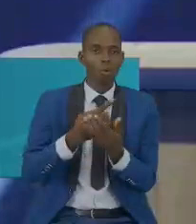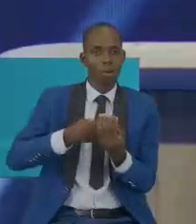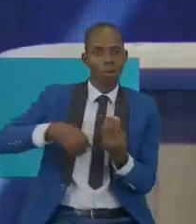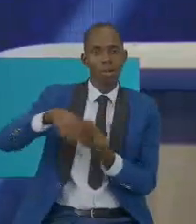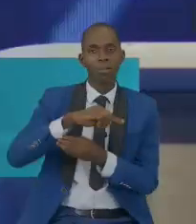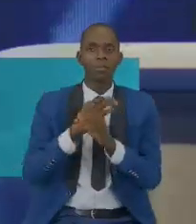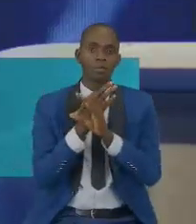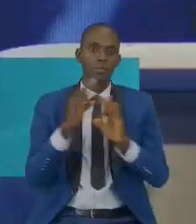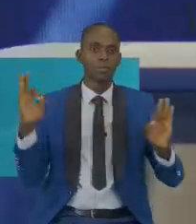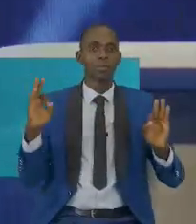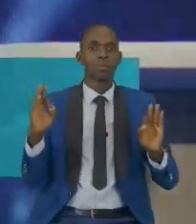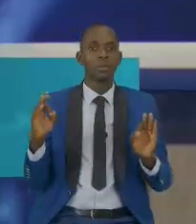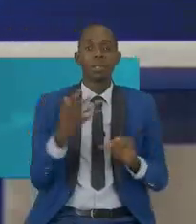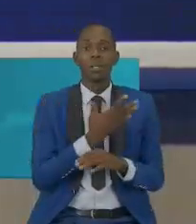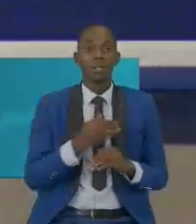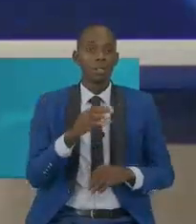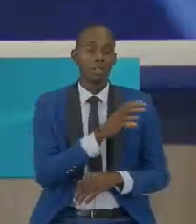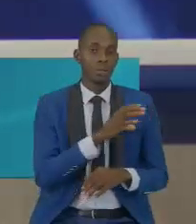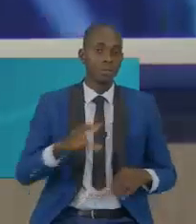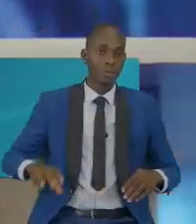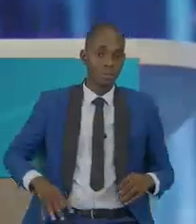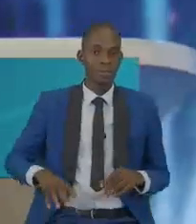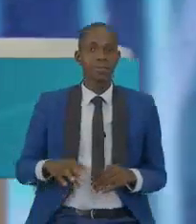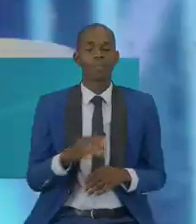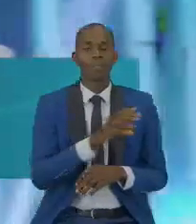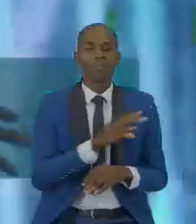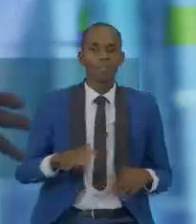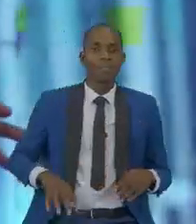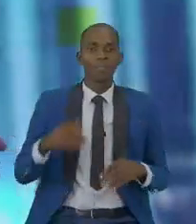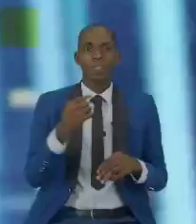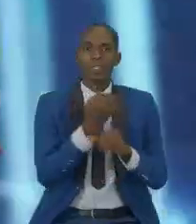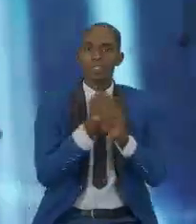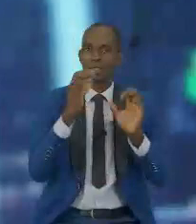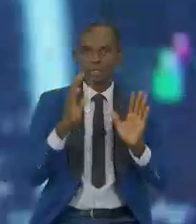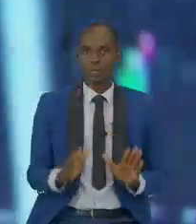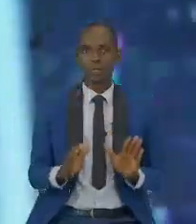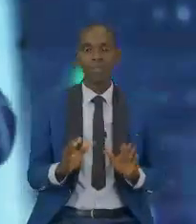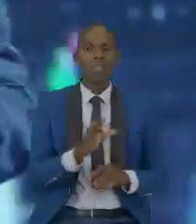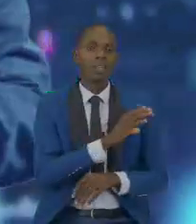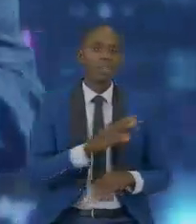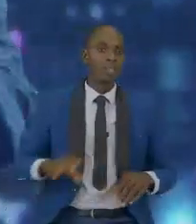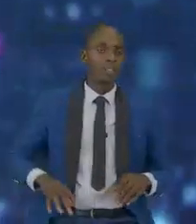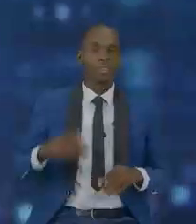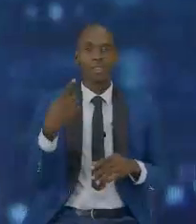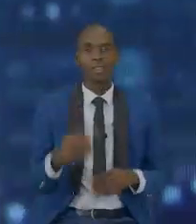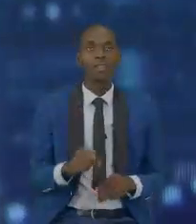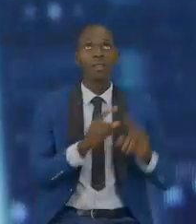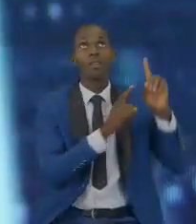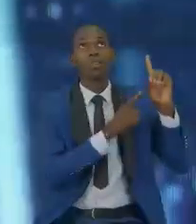freedom. And Christ, Christ the Savior, Christ the